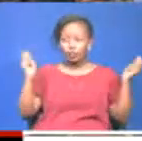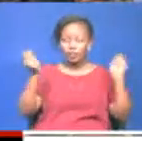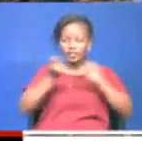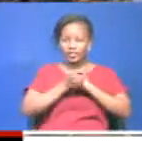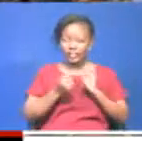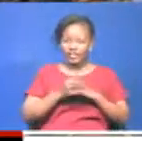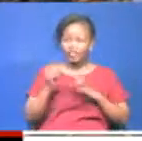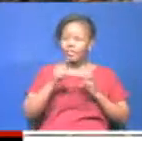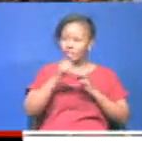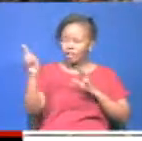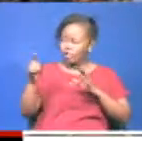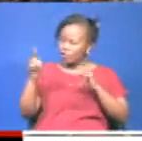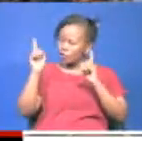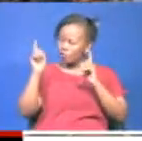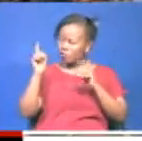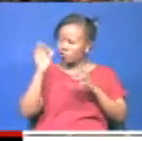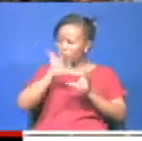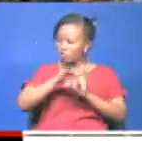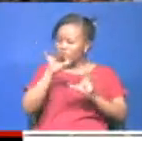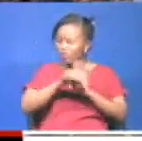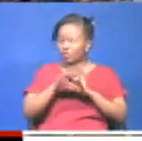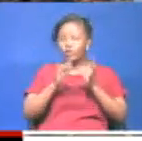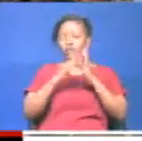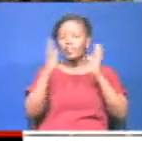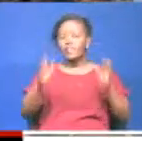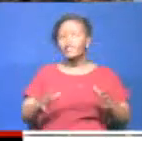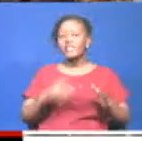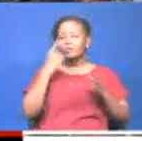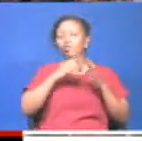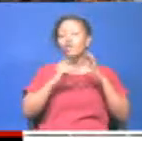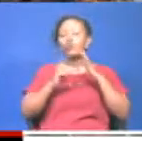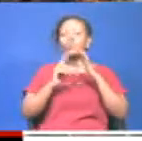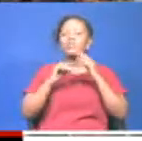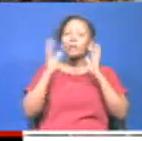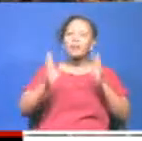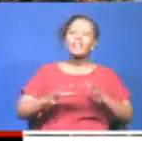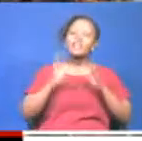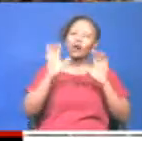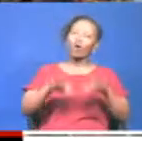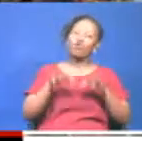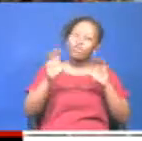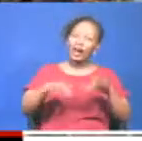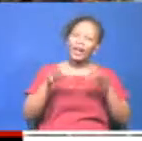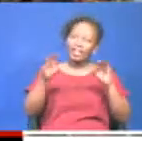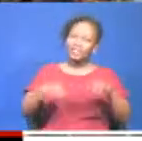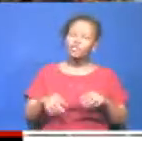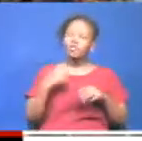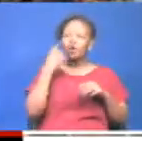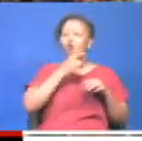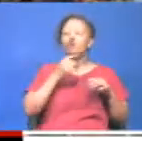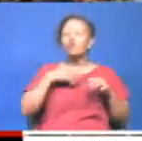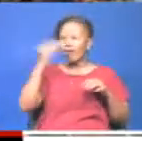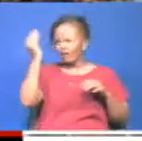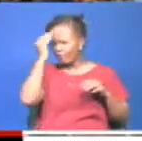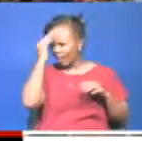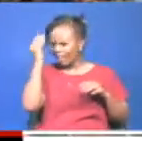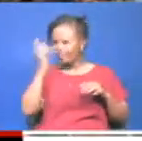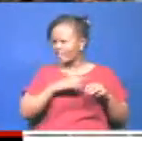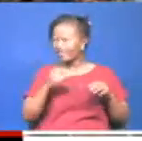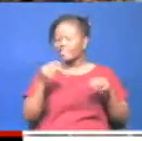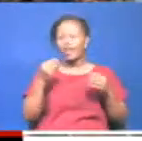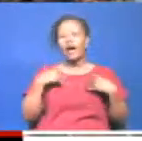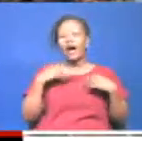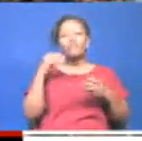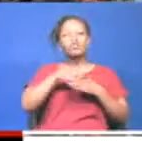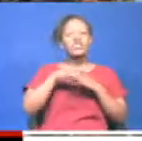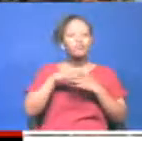mtu kama waziri wa agriculture ambaye ni mwerevu, amesoma, uweke mabilioni ya pesa, atuondole